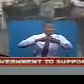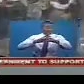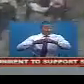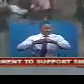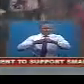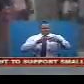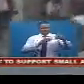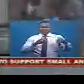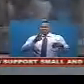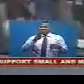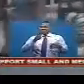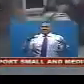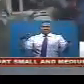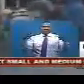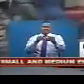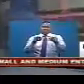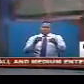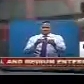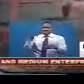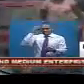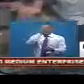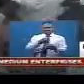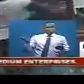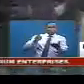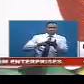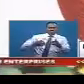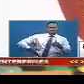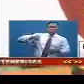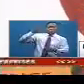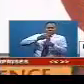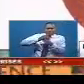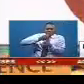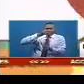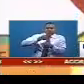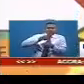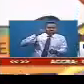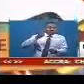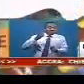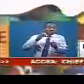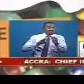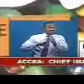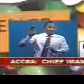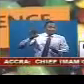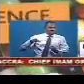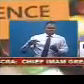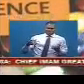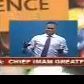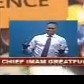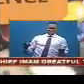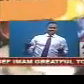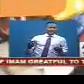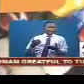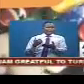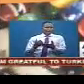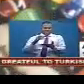after 16 conferences, Africa is still recording high prevalence rates of HIV/AIDS infections. In an effort to reverse